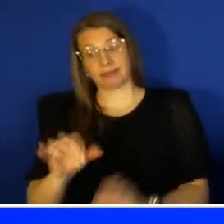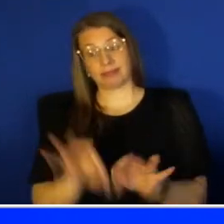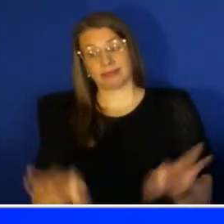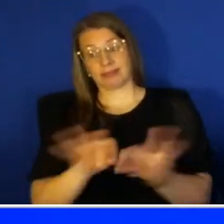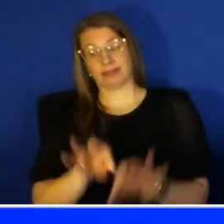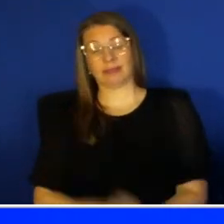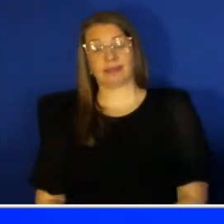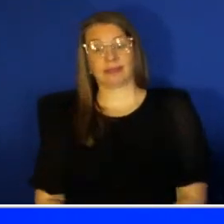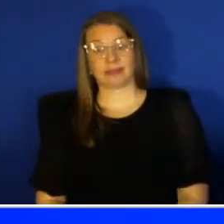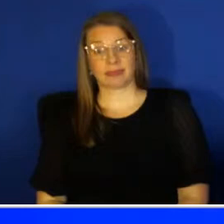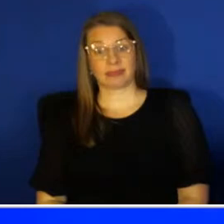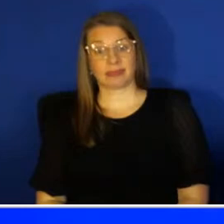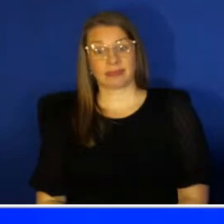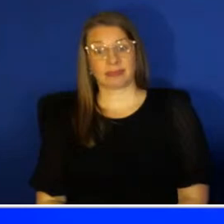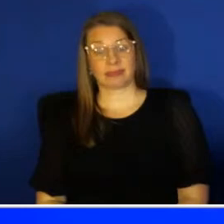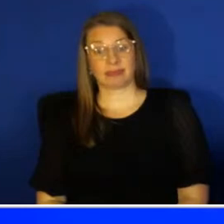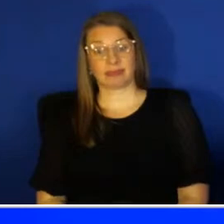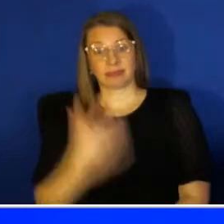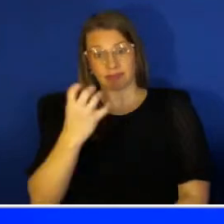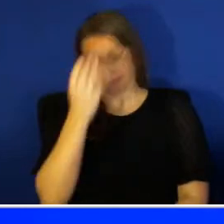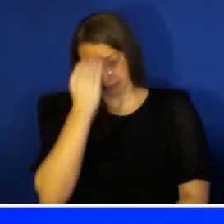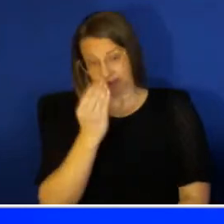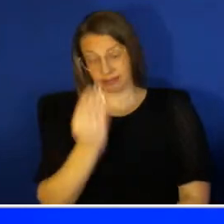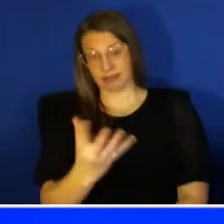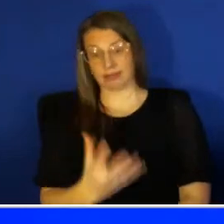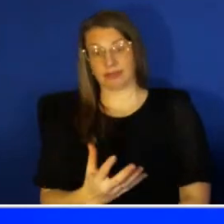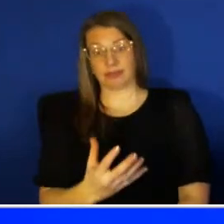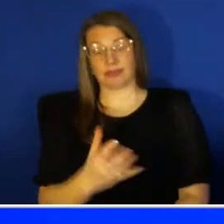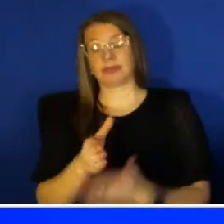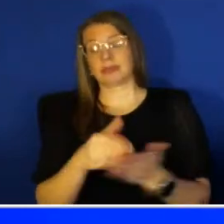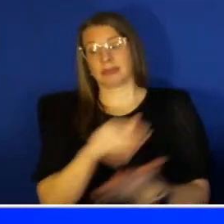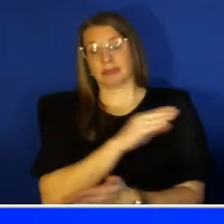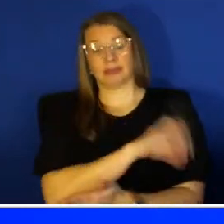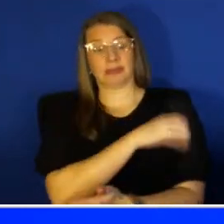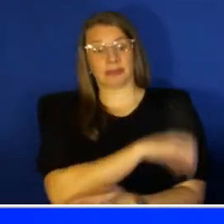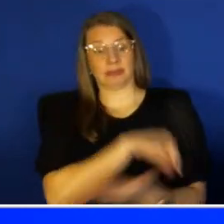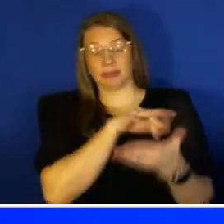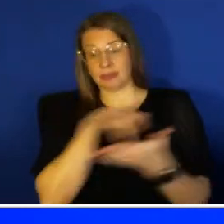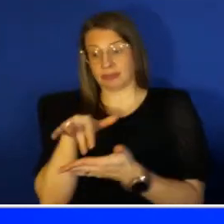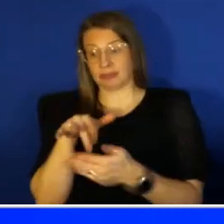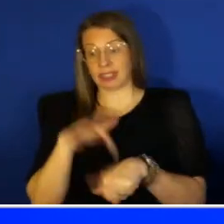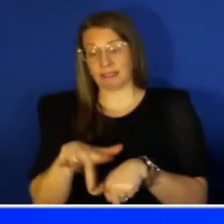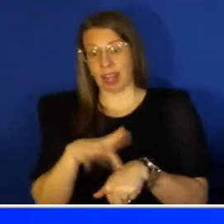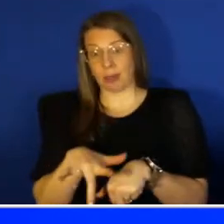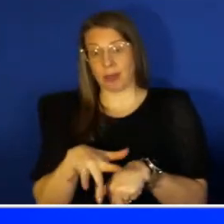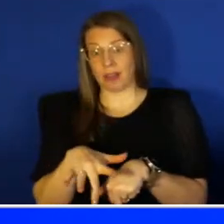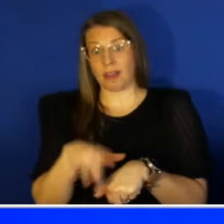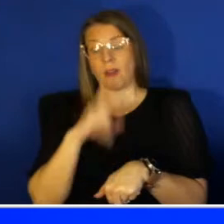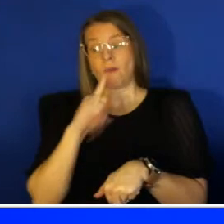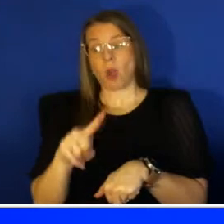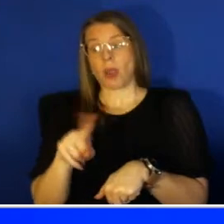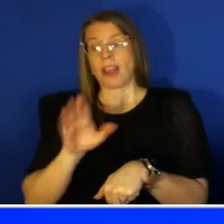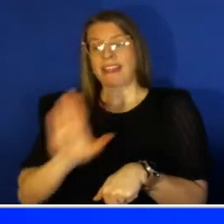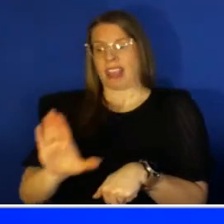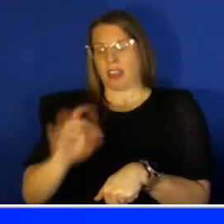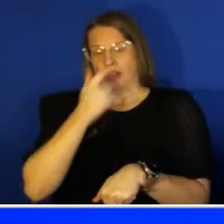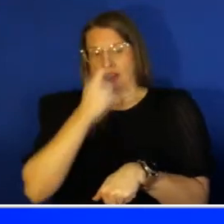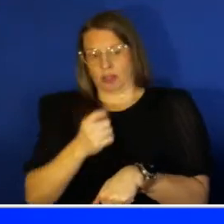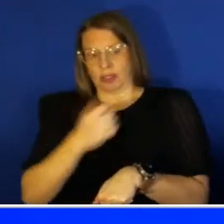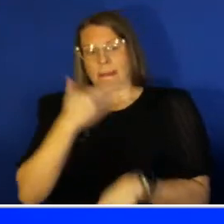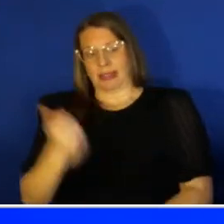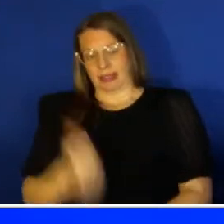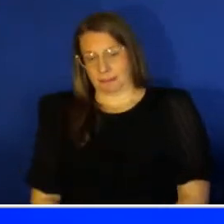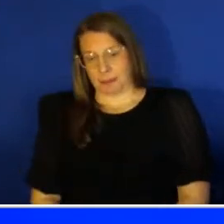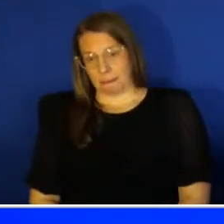to remind, these clinical trials are being open and made available in the best interest of the patient. So patients can